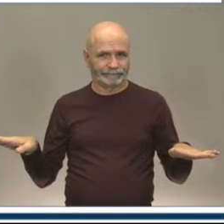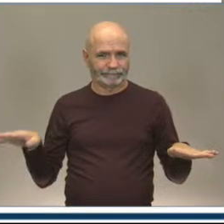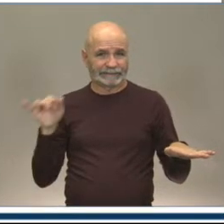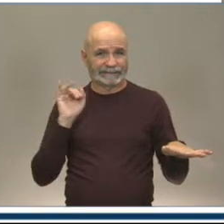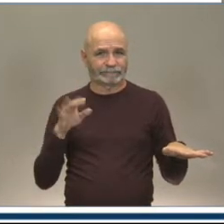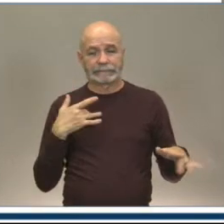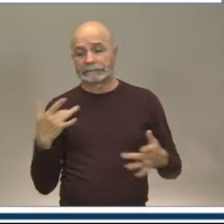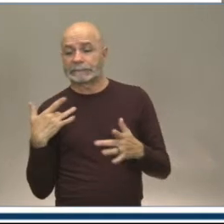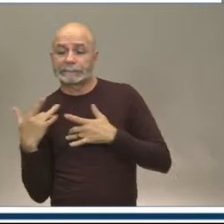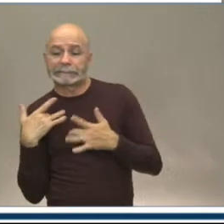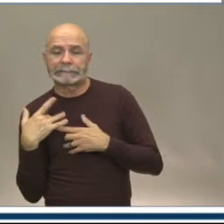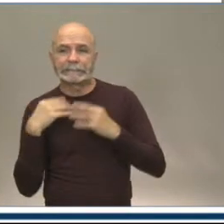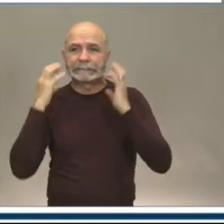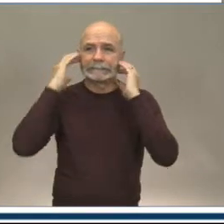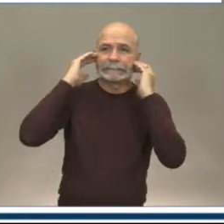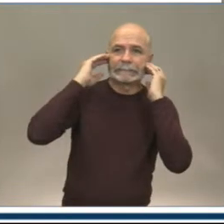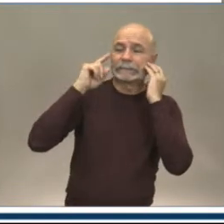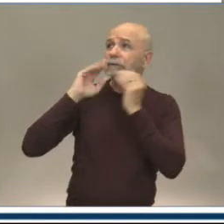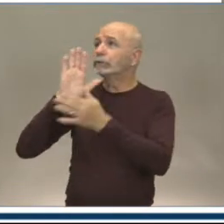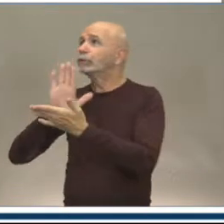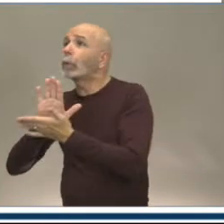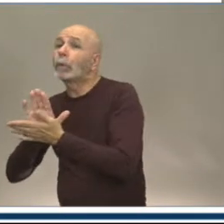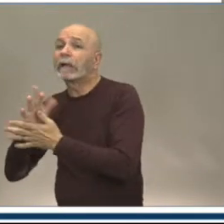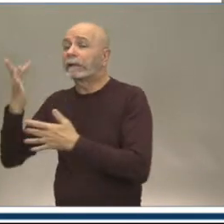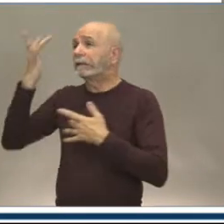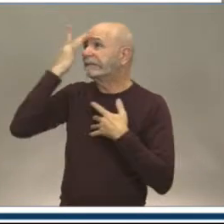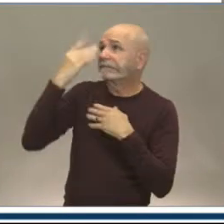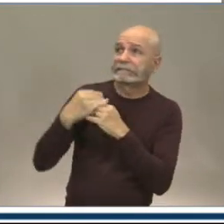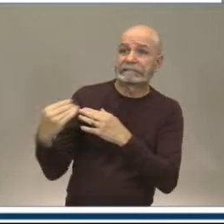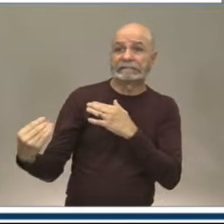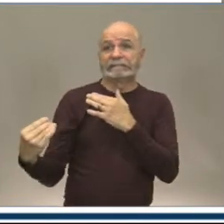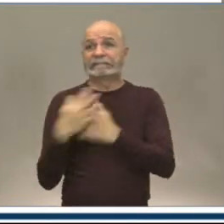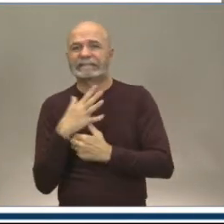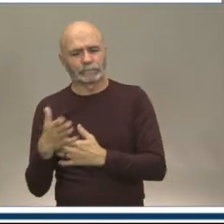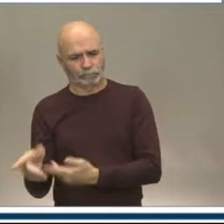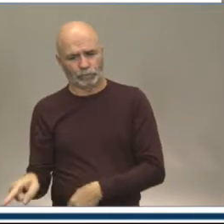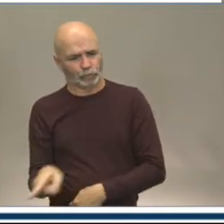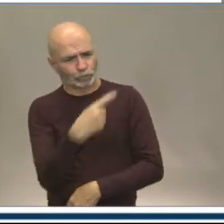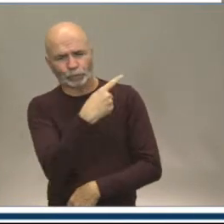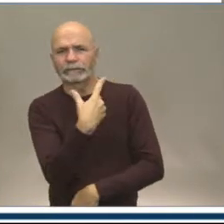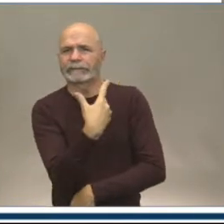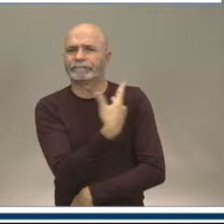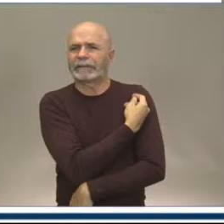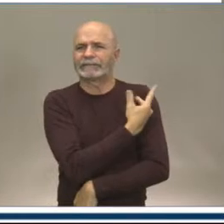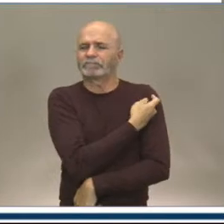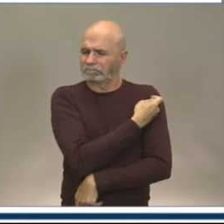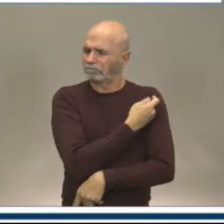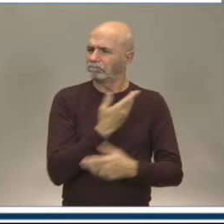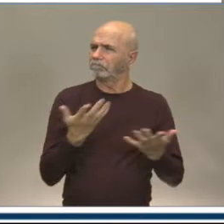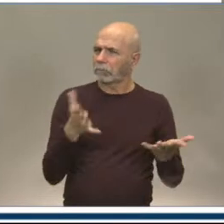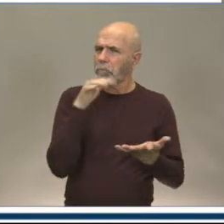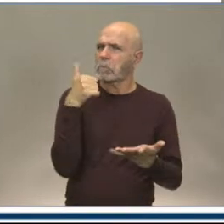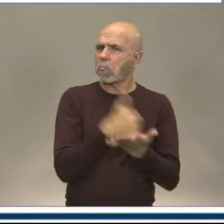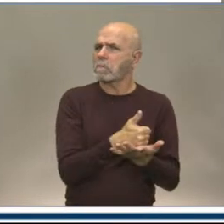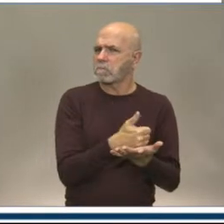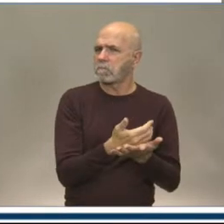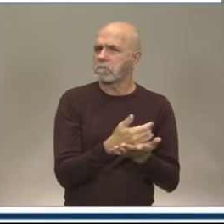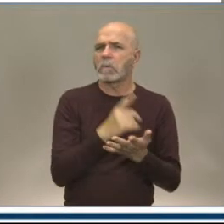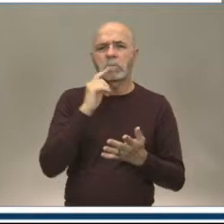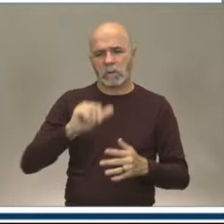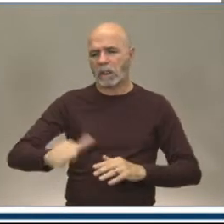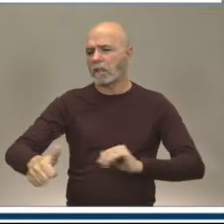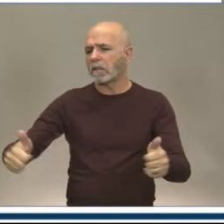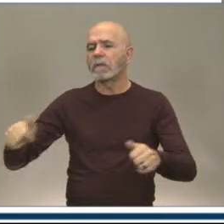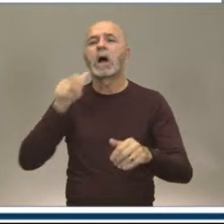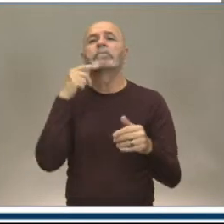child in schools, make sure your child get vaccinated. Do what you can do to support other children getting vaccinated. That is what's going